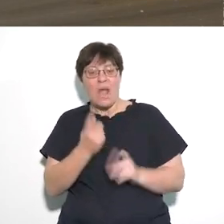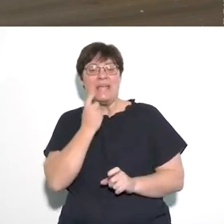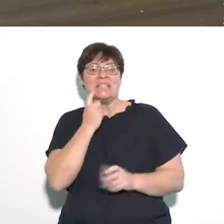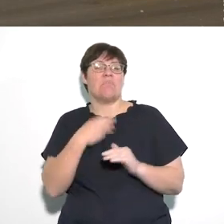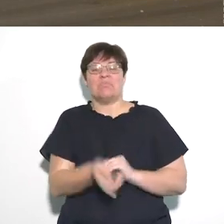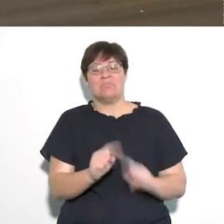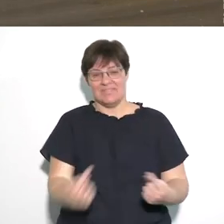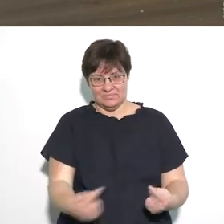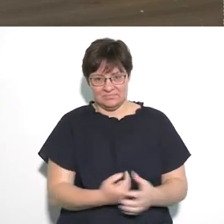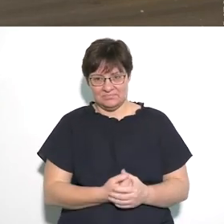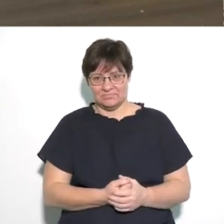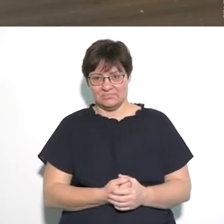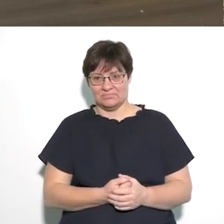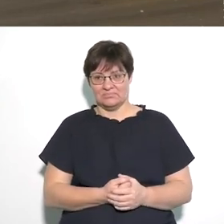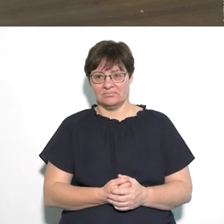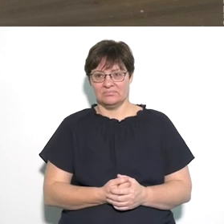bottle